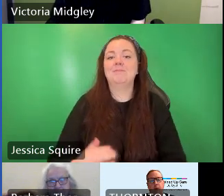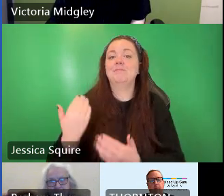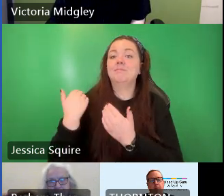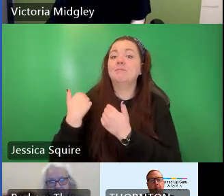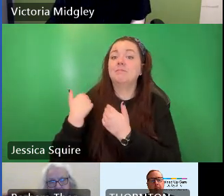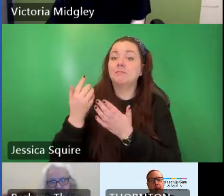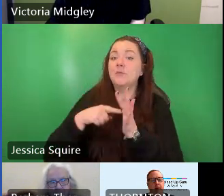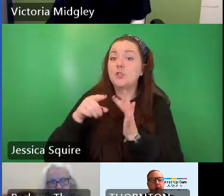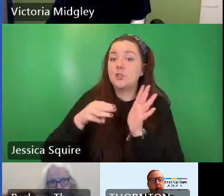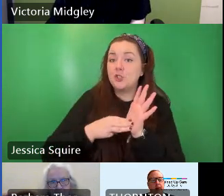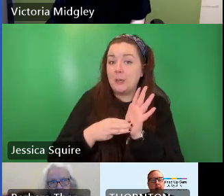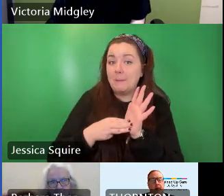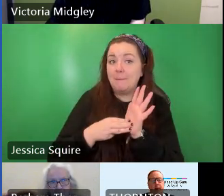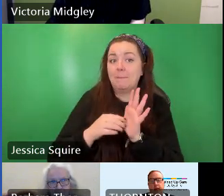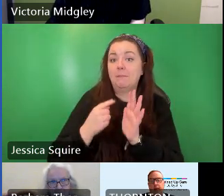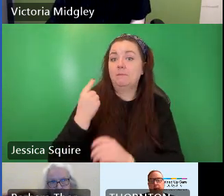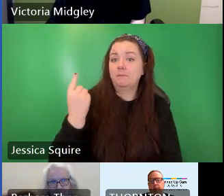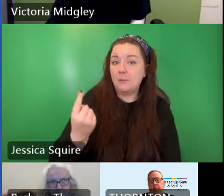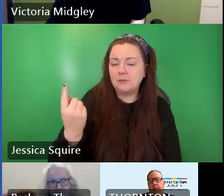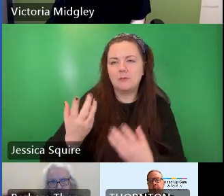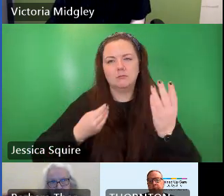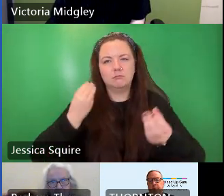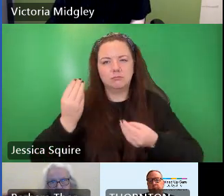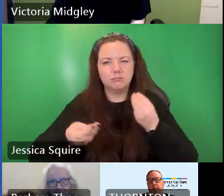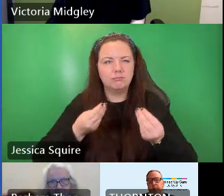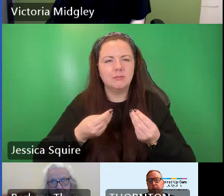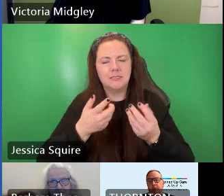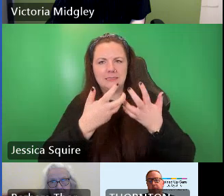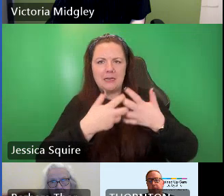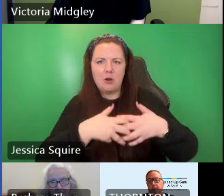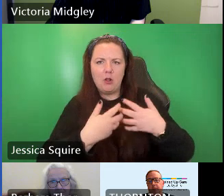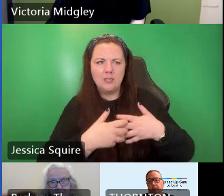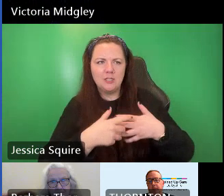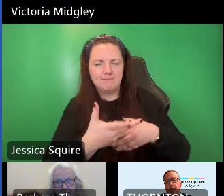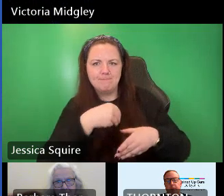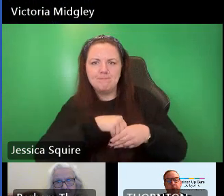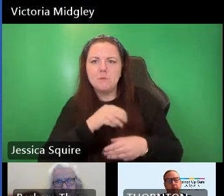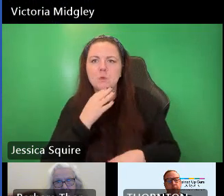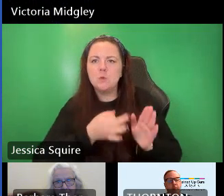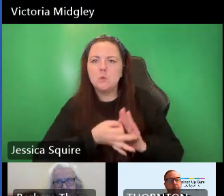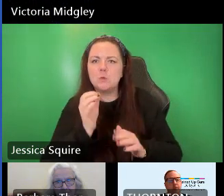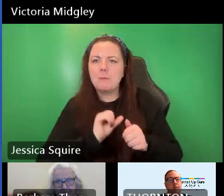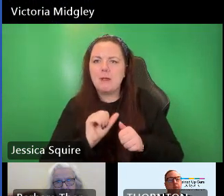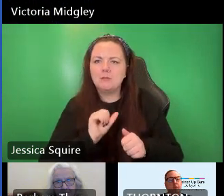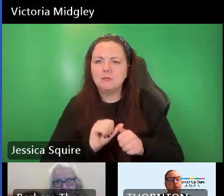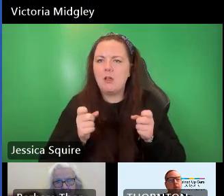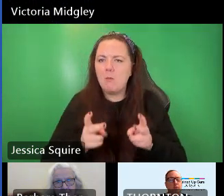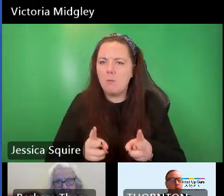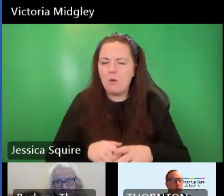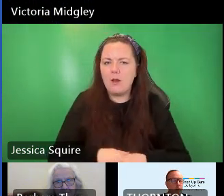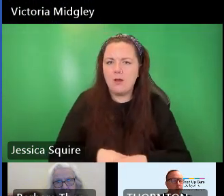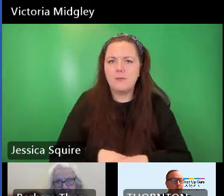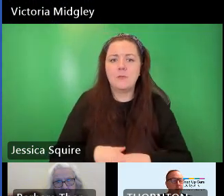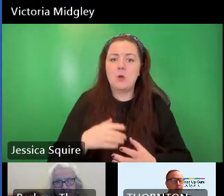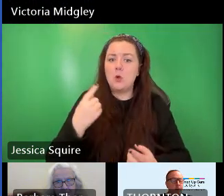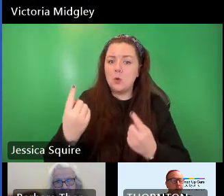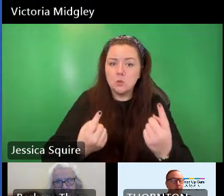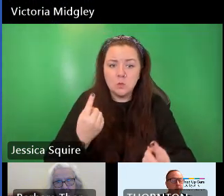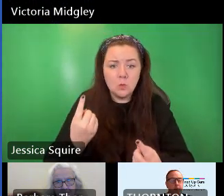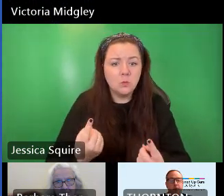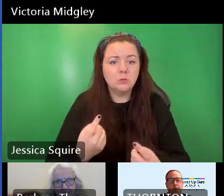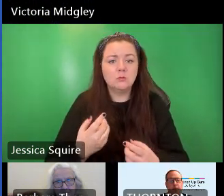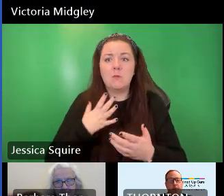talk about making better use of technology. Again, just as I said before, if there's anything else you want to add into this as we go through, just pop it in the chat and